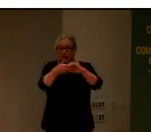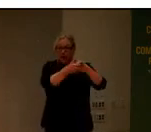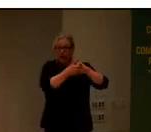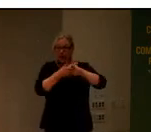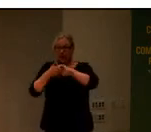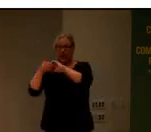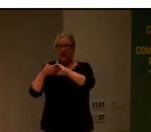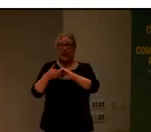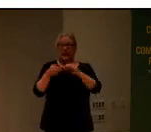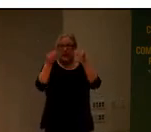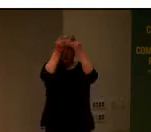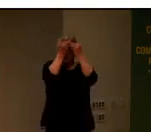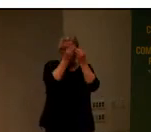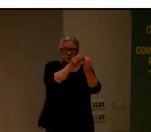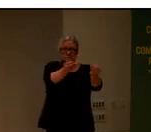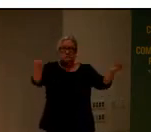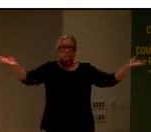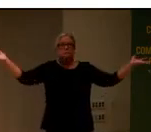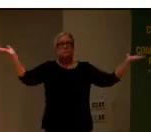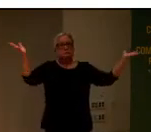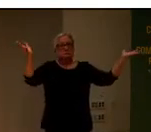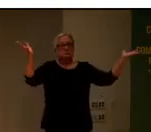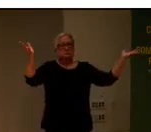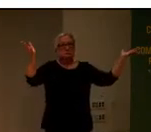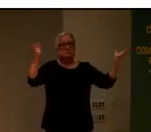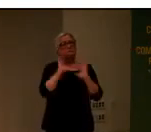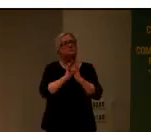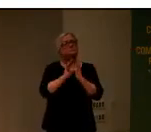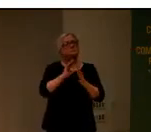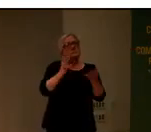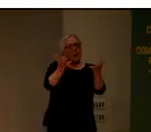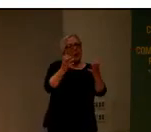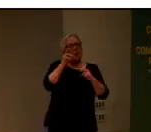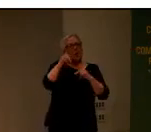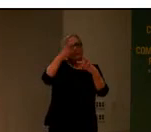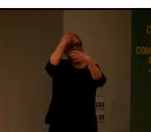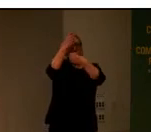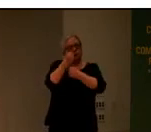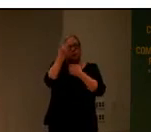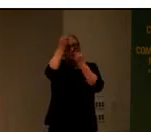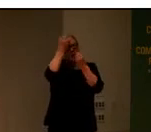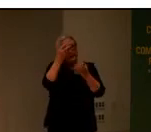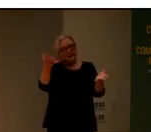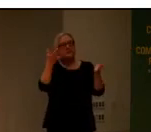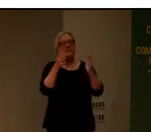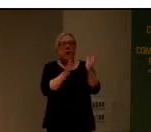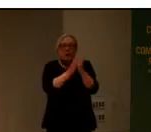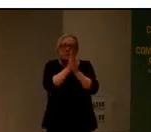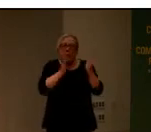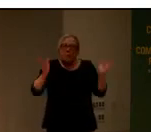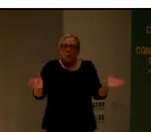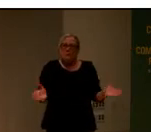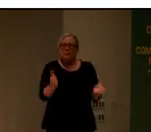to disseminate this information in a trusted way that meets people where they are, that motivates them to action?